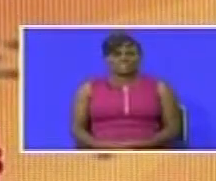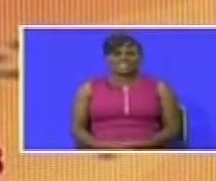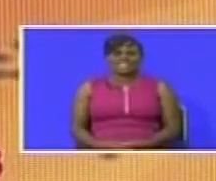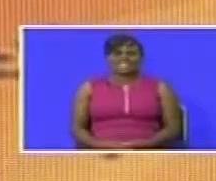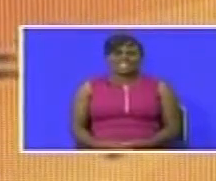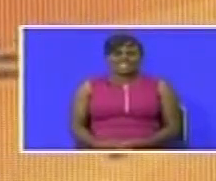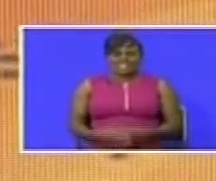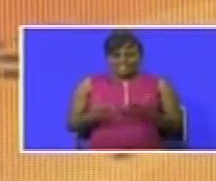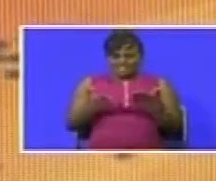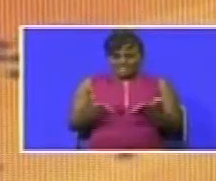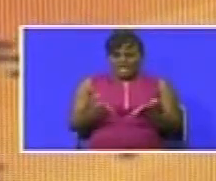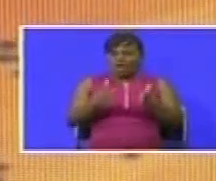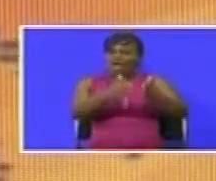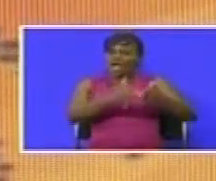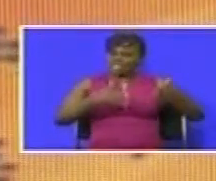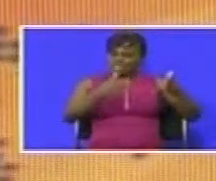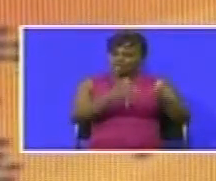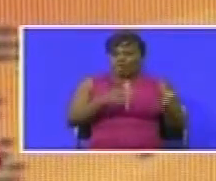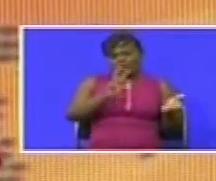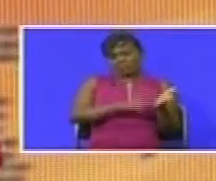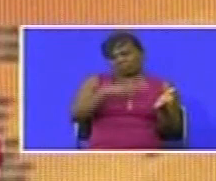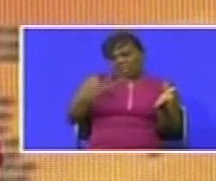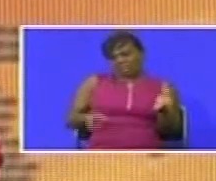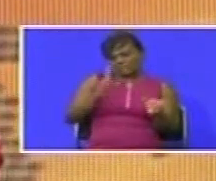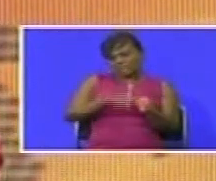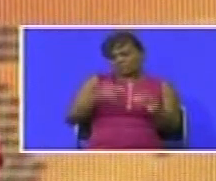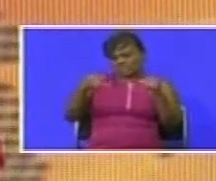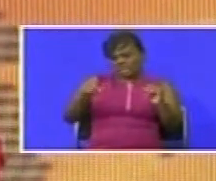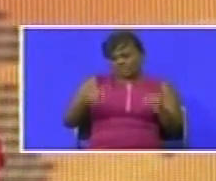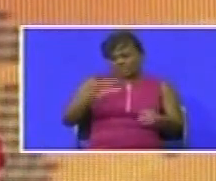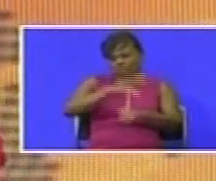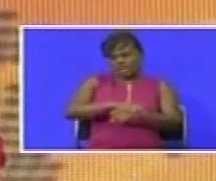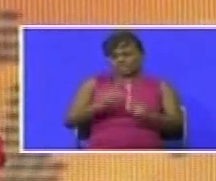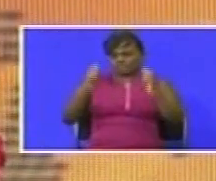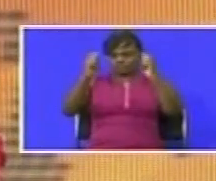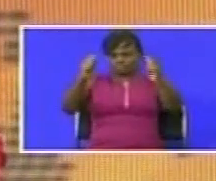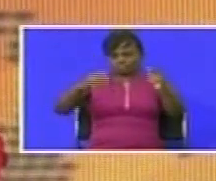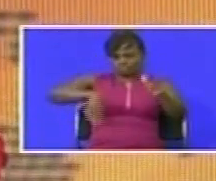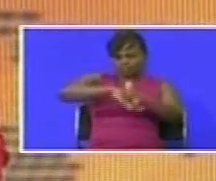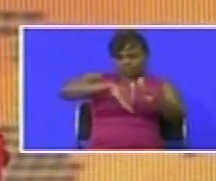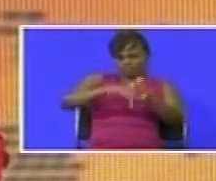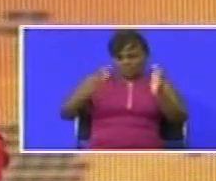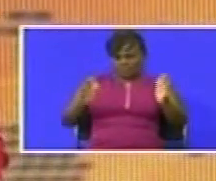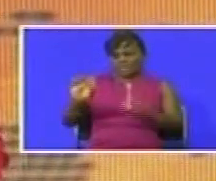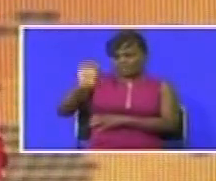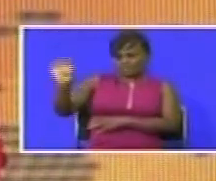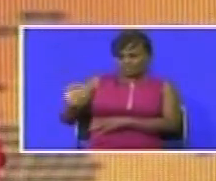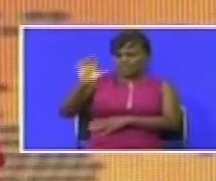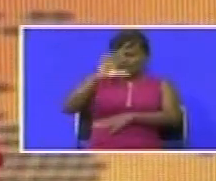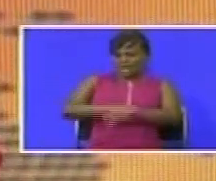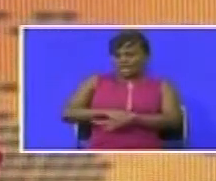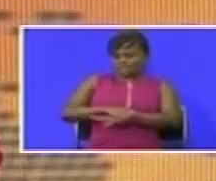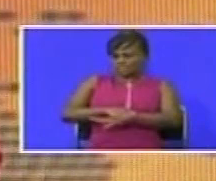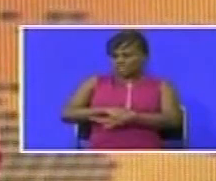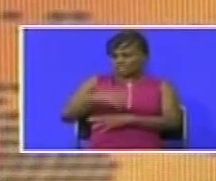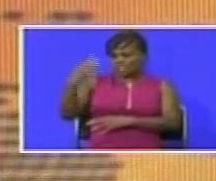Na hatimaye timu ya Arsenal ilipata pigo katika kampeni yao ya kuwania taji la ligi kuu nchini Uingereza baada ya kutoka sare ya